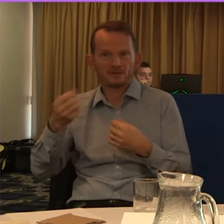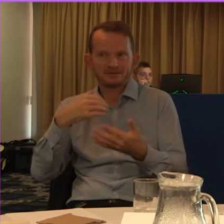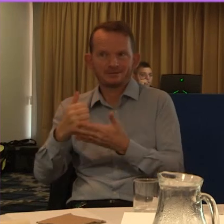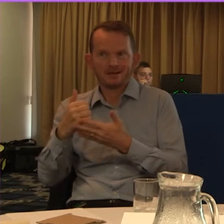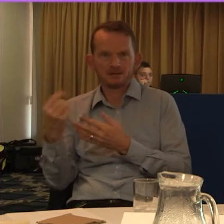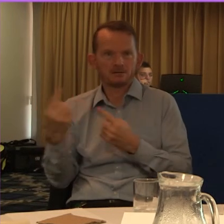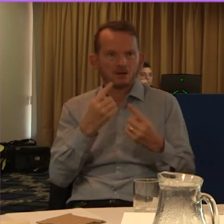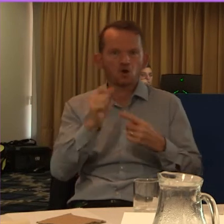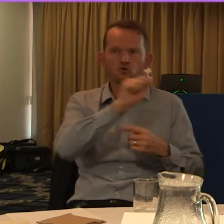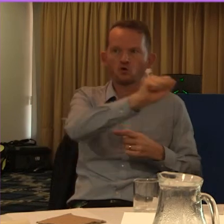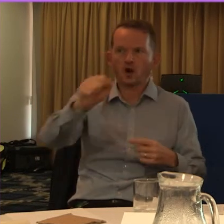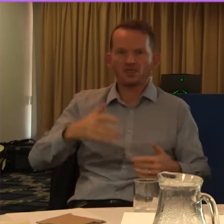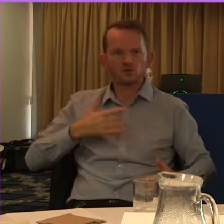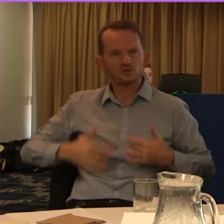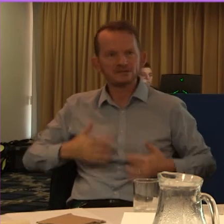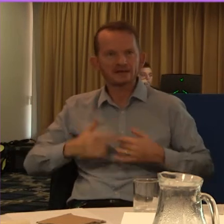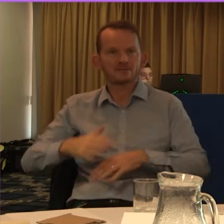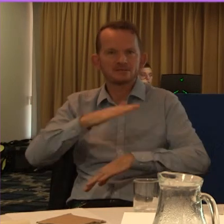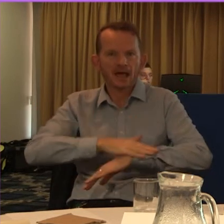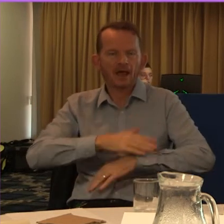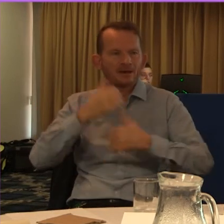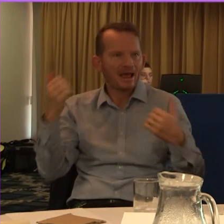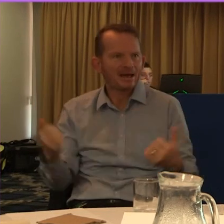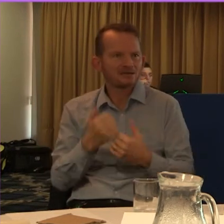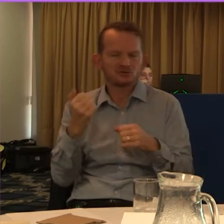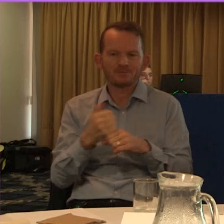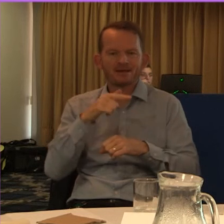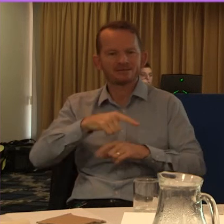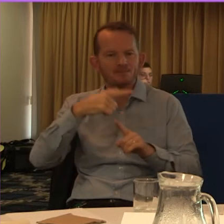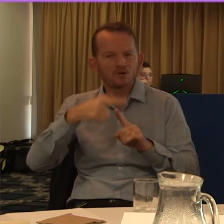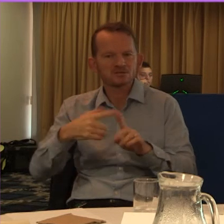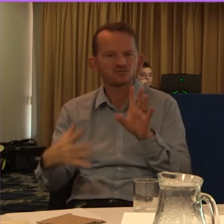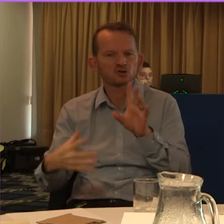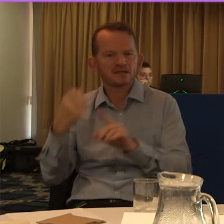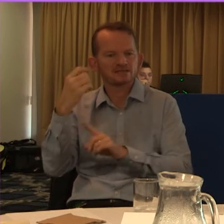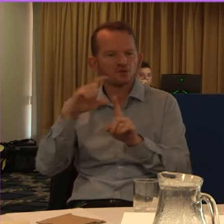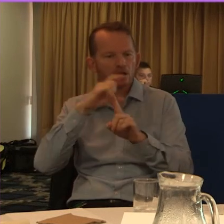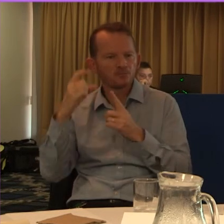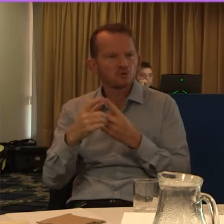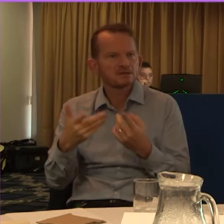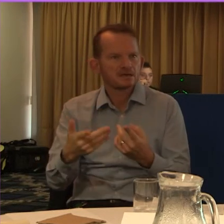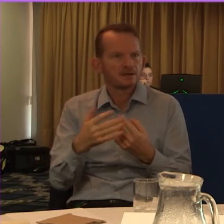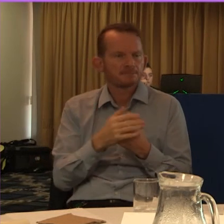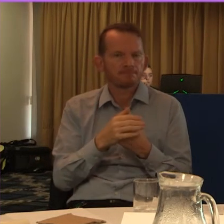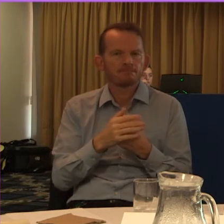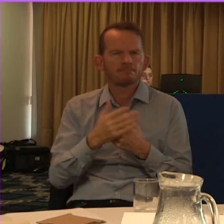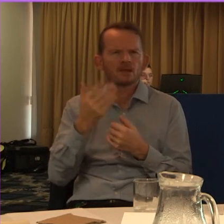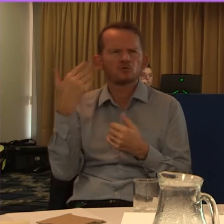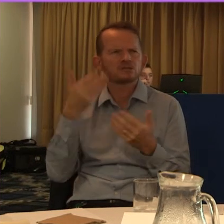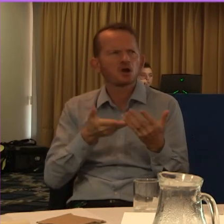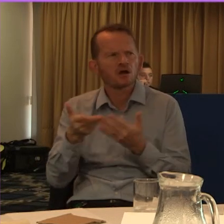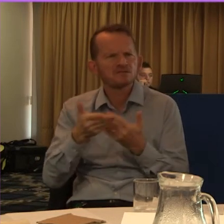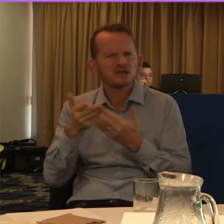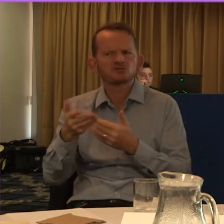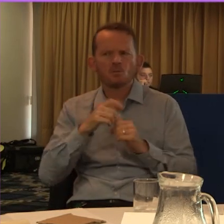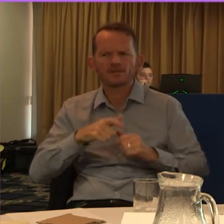who've contributed your enthusiasm, time, and energy to making this a positive and successful community. And